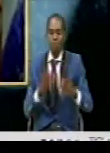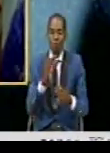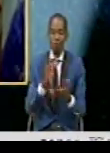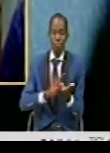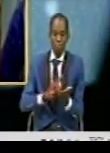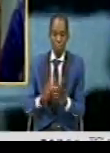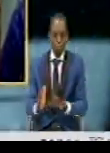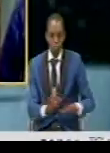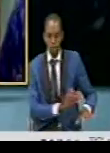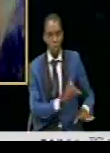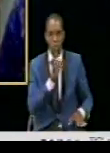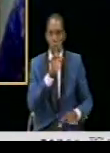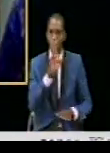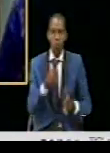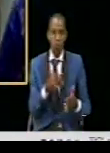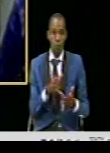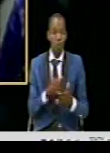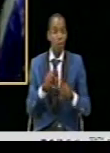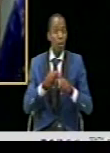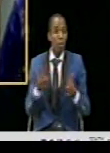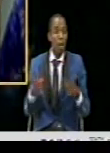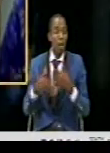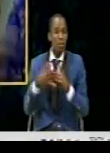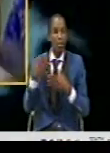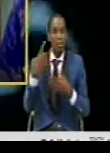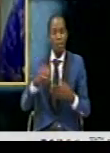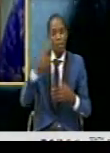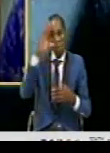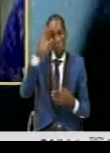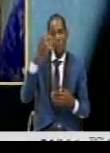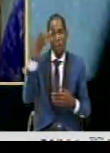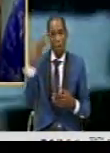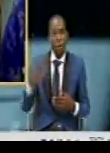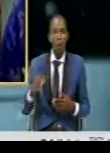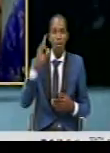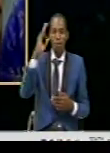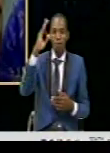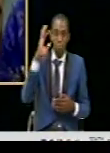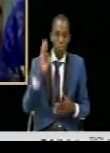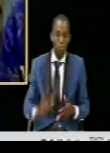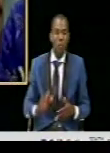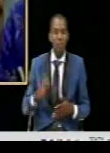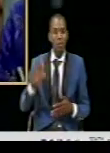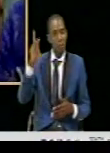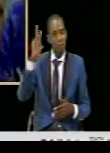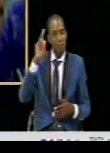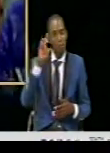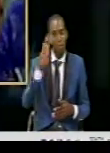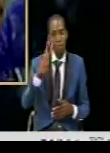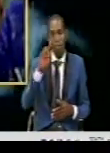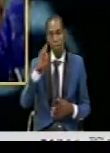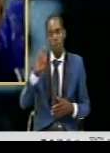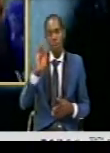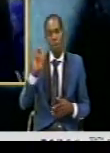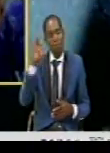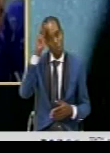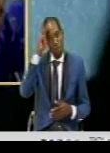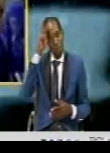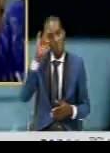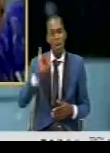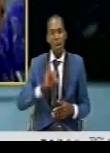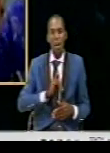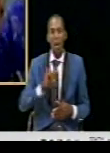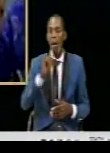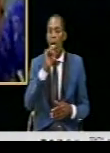drugs? See what is happening here, over here, over here, over here. I kept the drugs. I didn't take it. But after the prayer